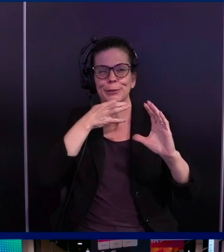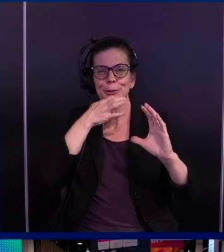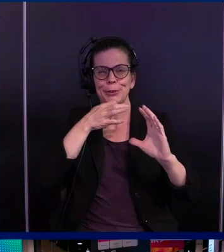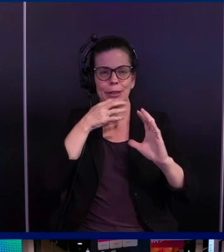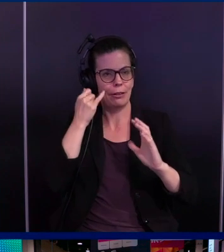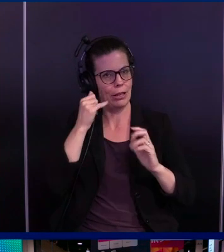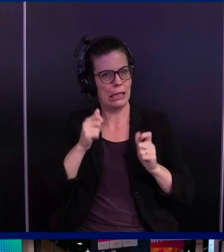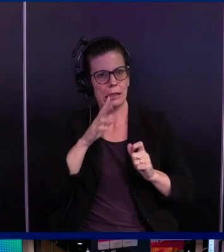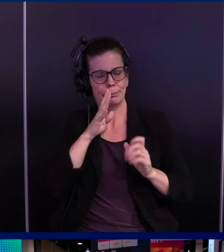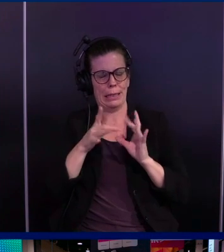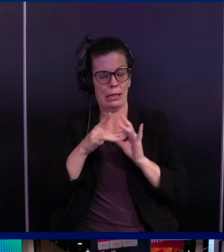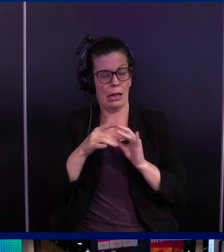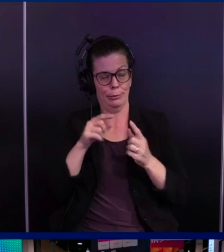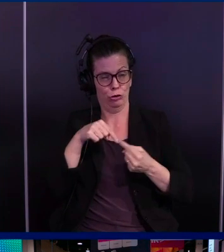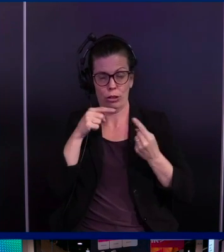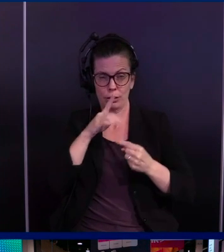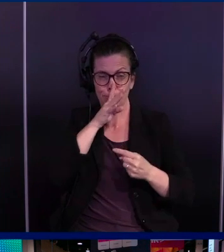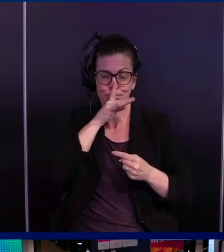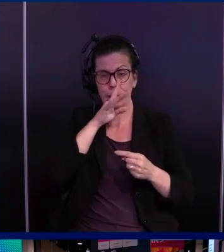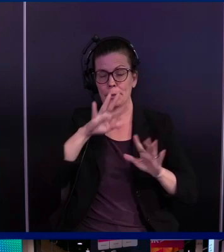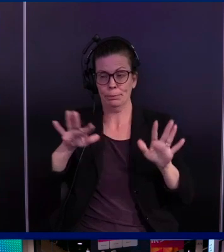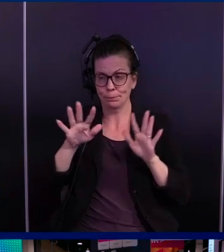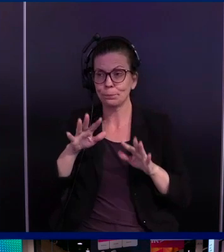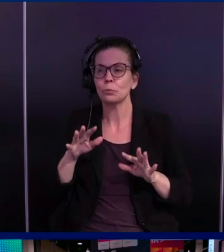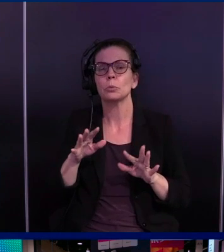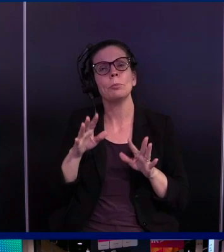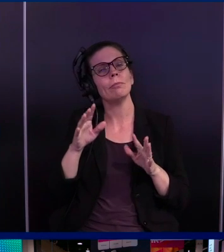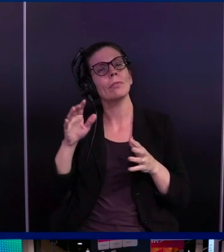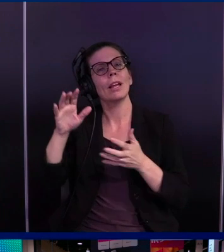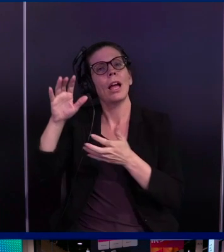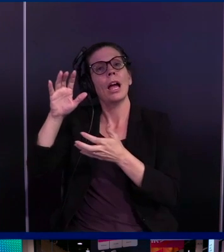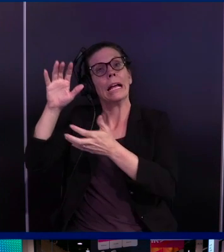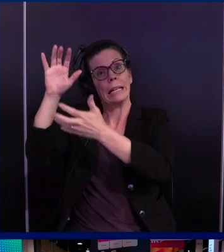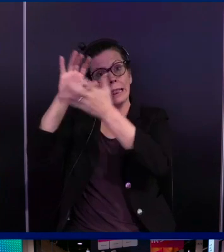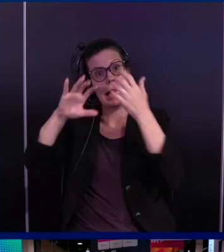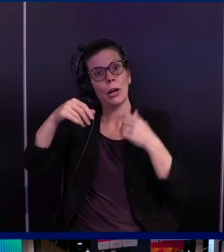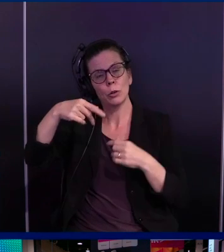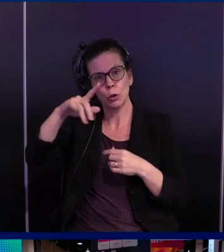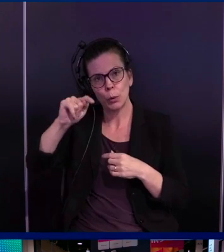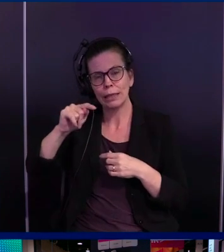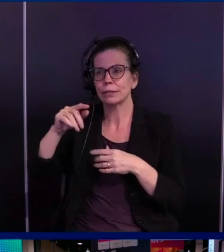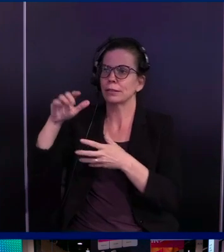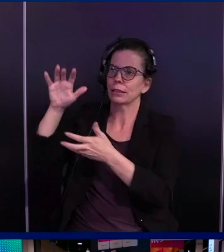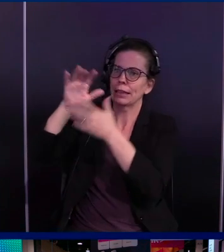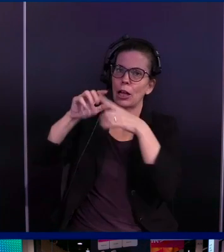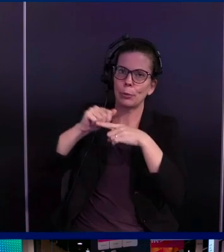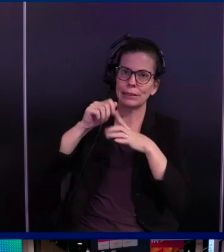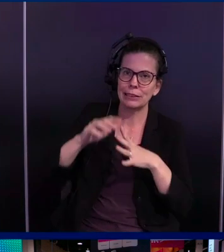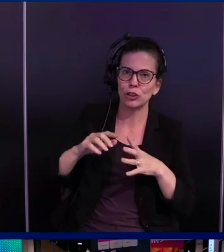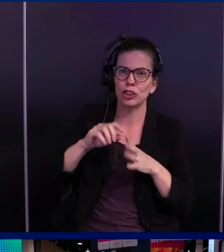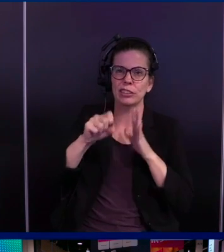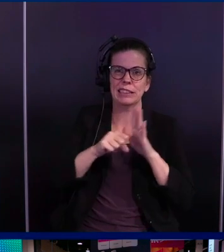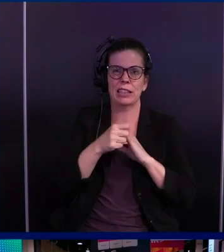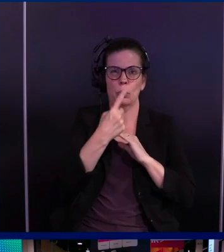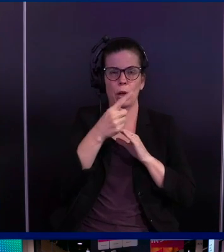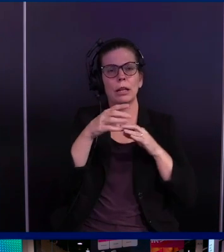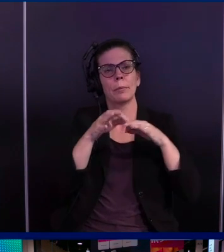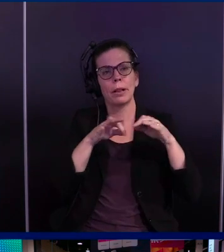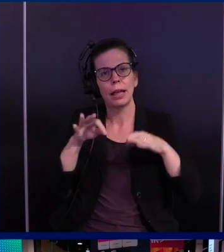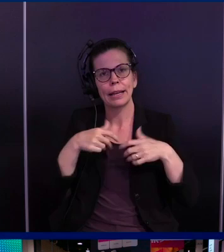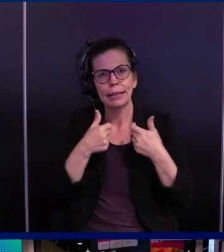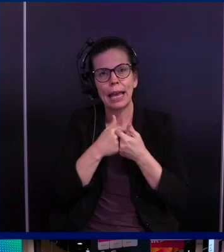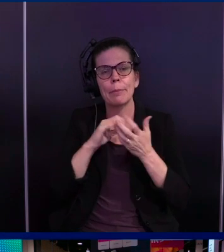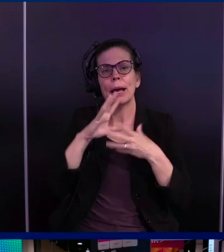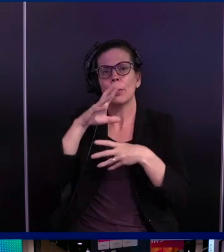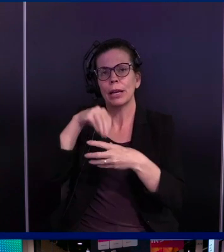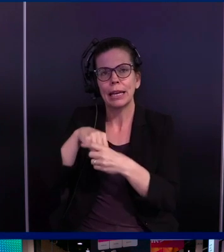if I could speak properly. So Cloud Quest Cloud Practitioner Season 1, it walks you through the game, how to get into the